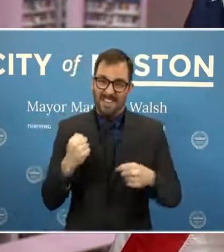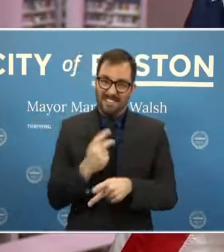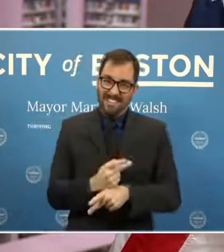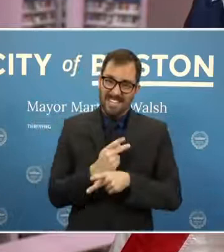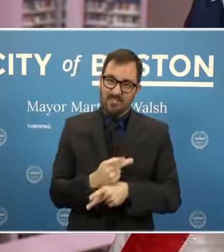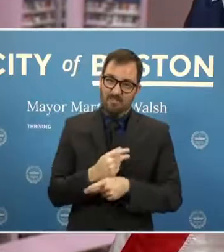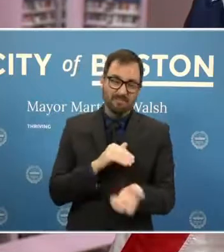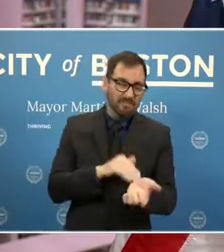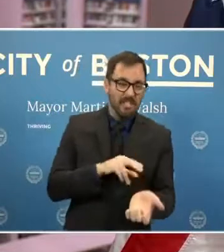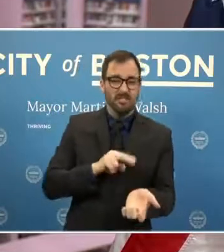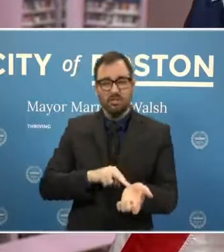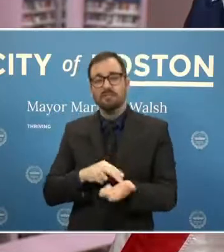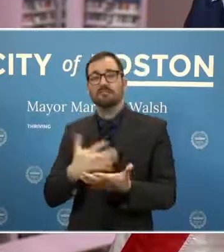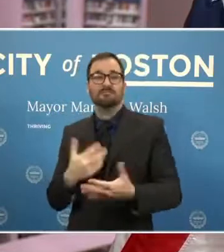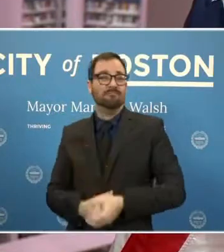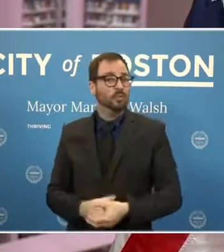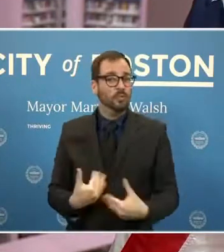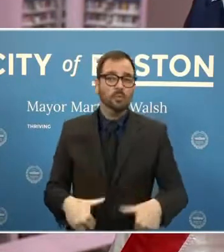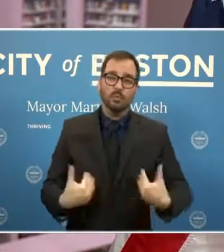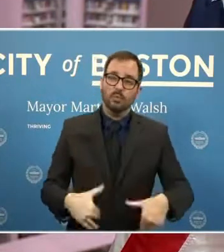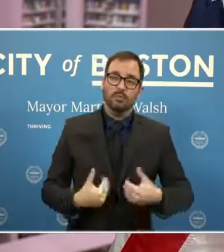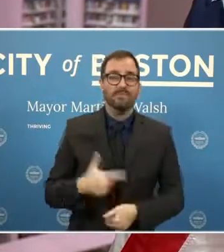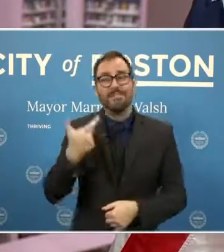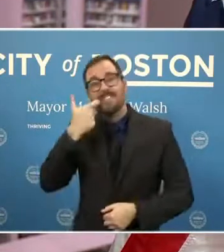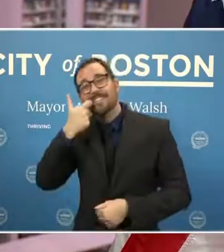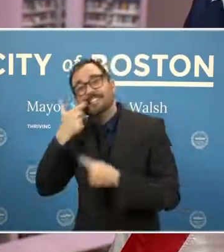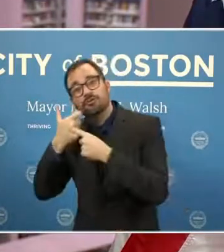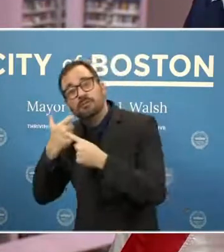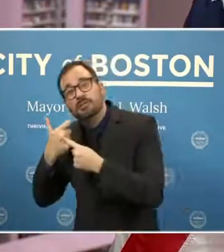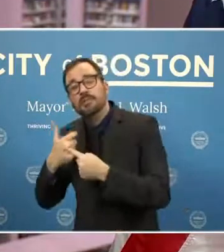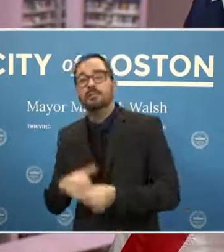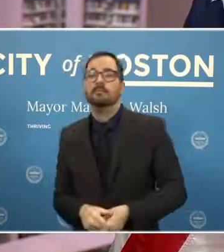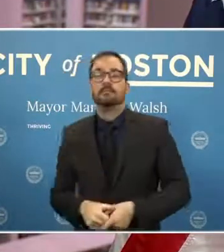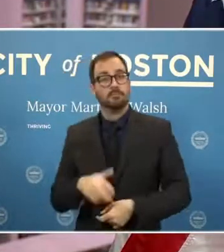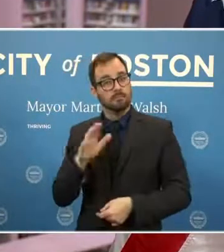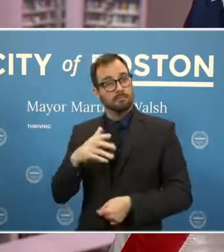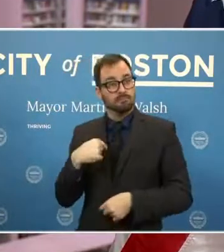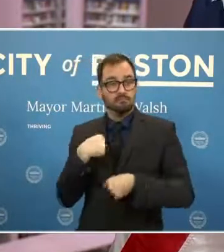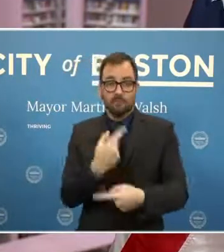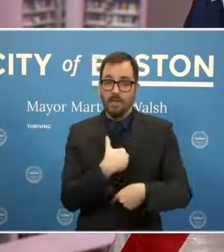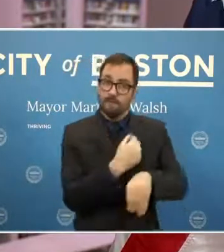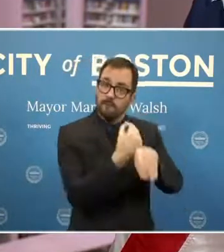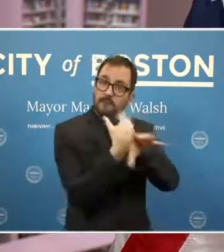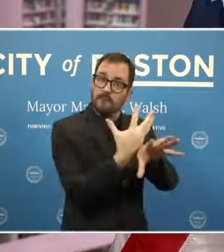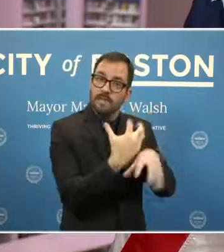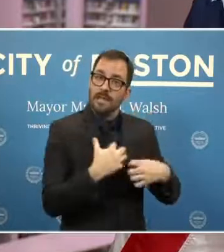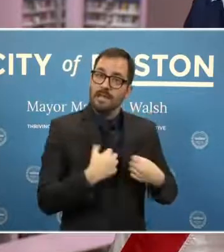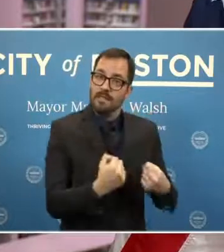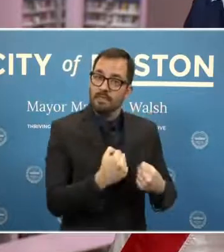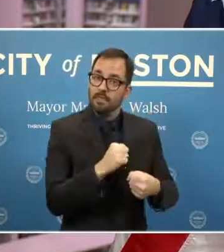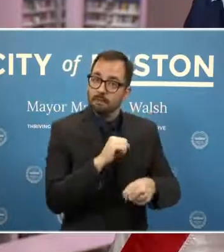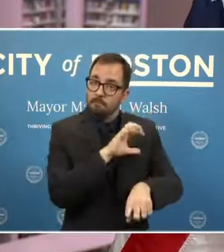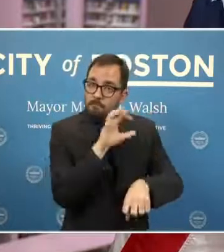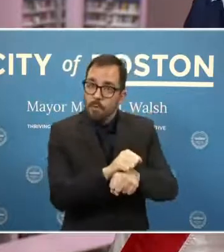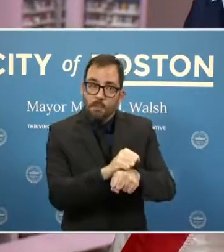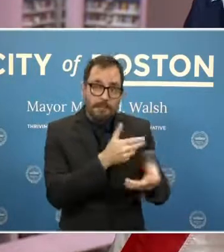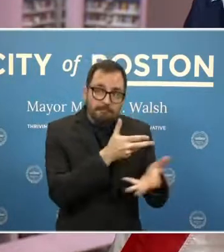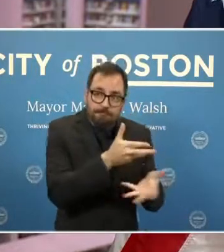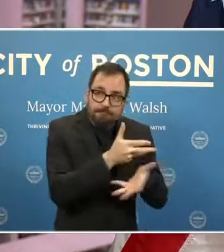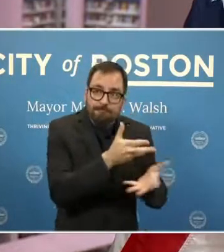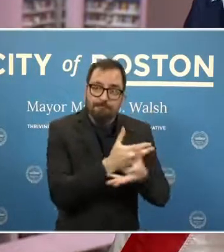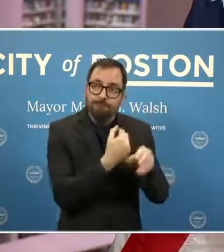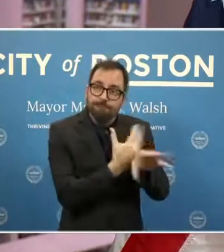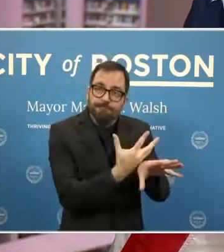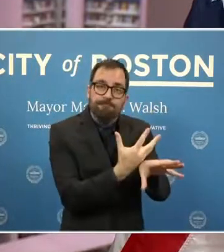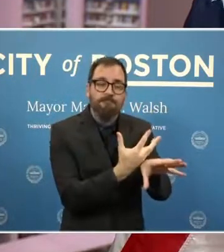services and telehealth counseling since March. I thank the staff for doing this life-saving work. Addiction is a national and